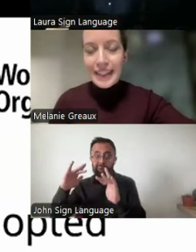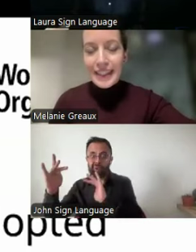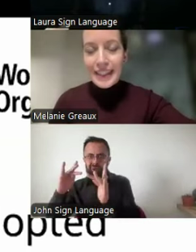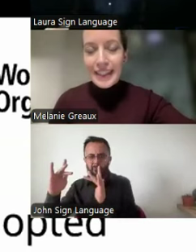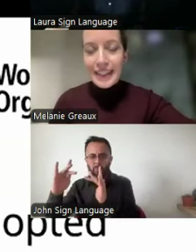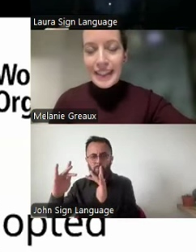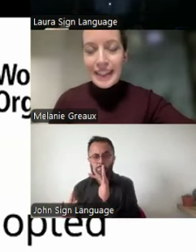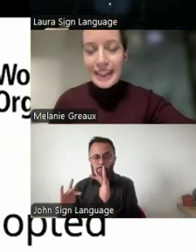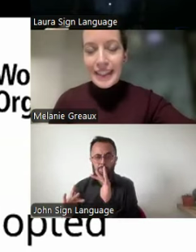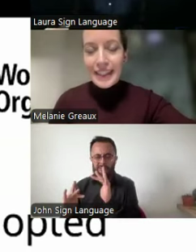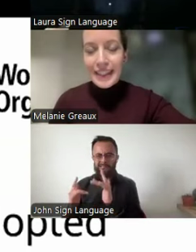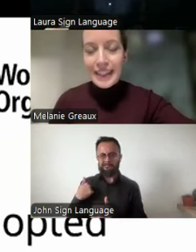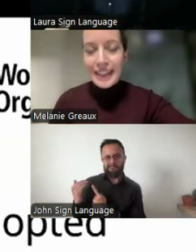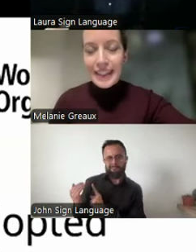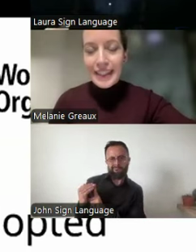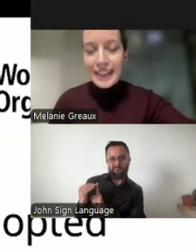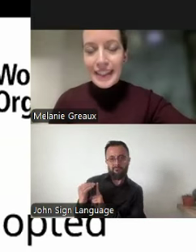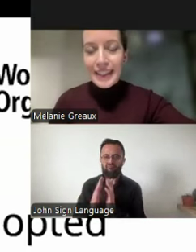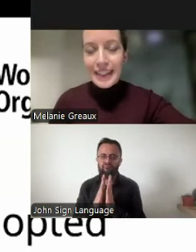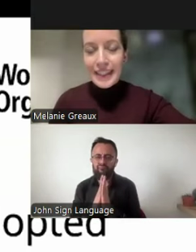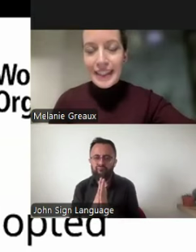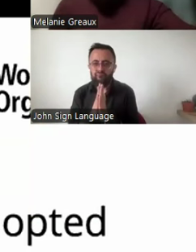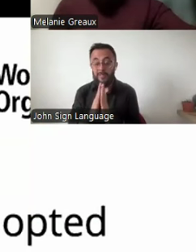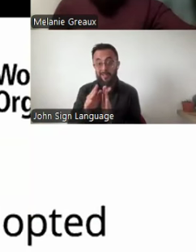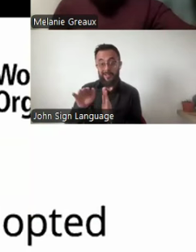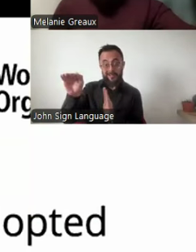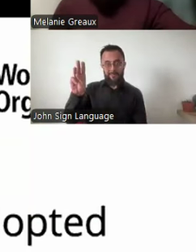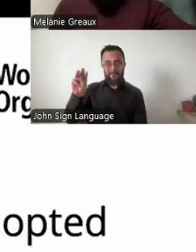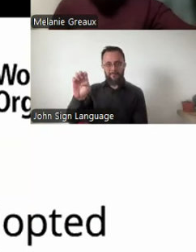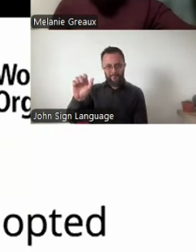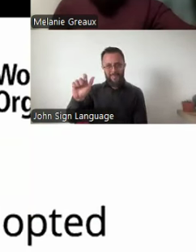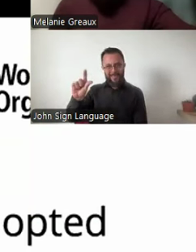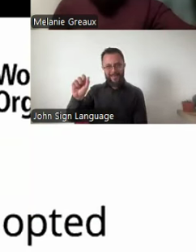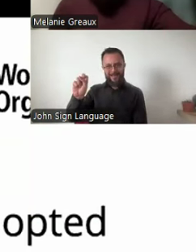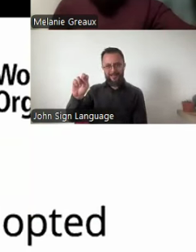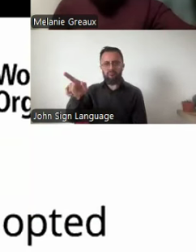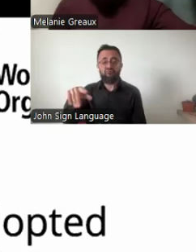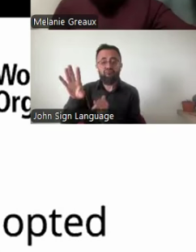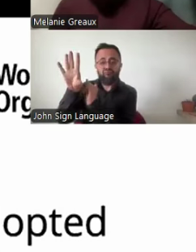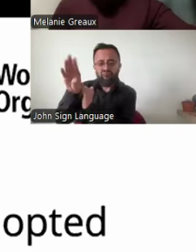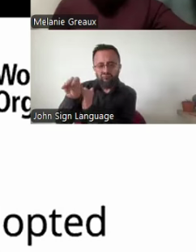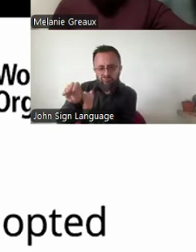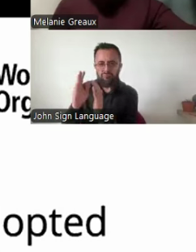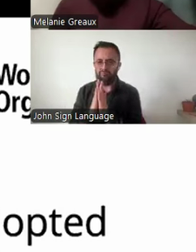Melanie. maybe you can turn your camera off.